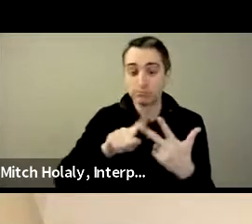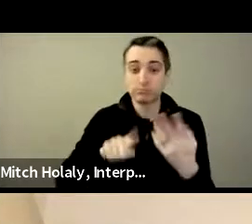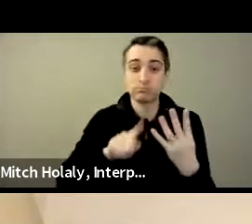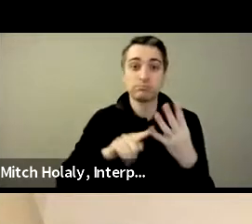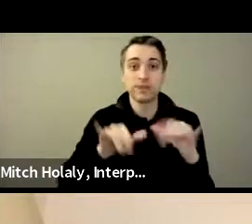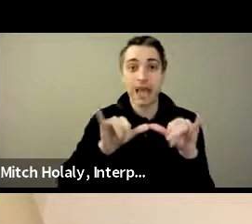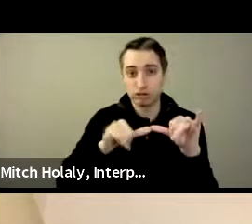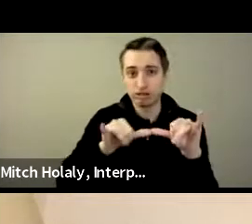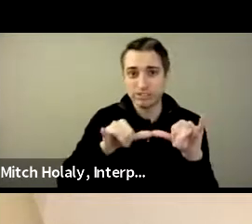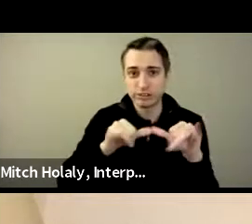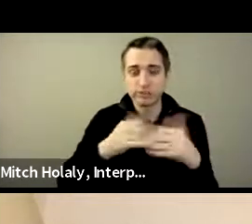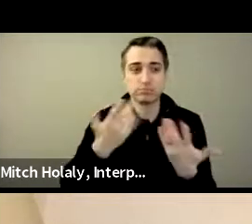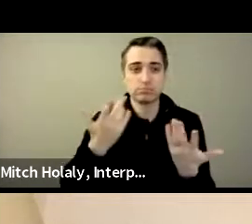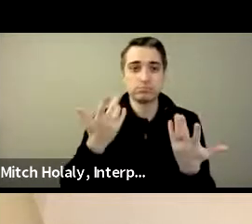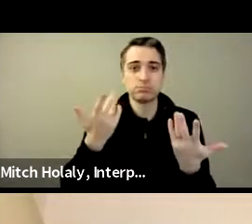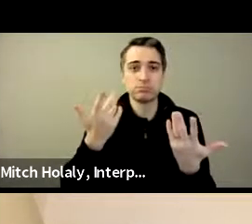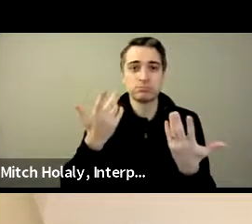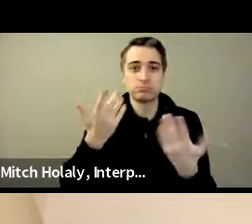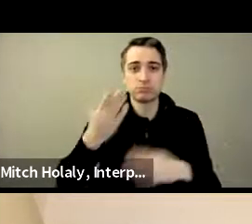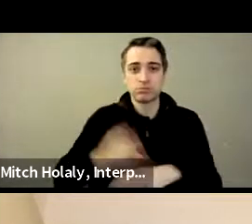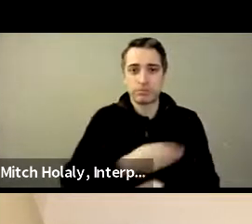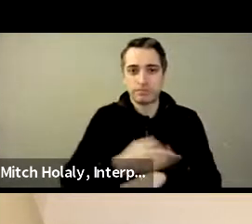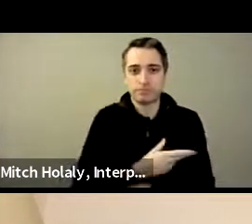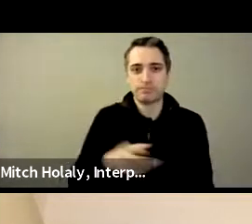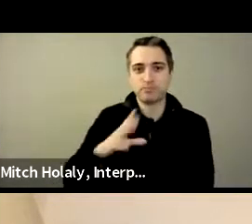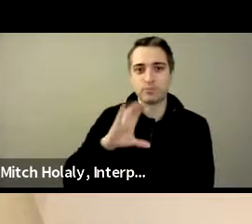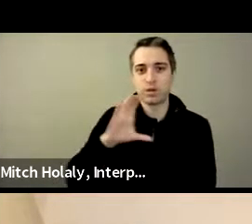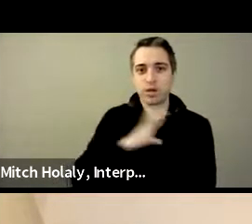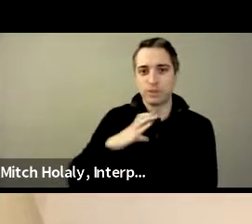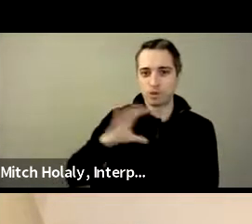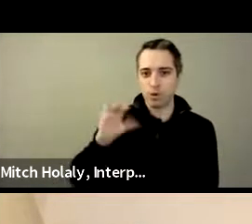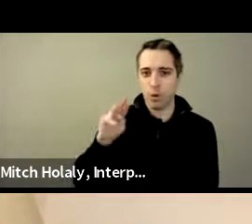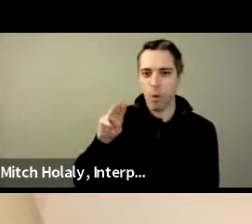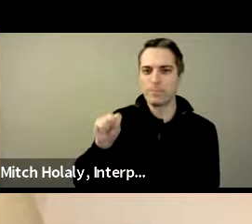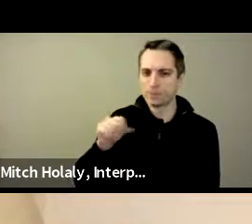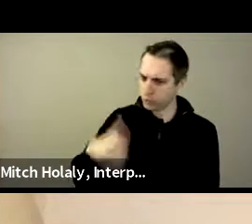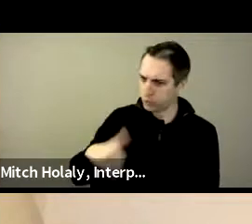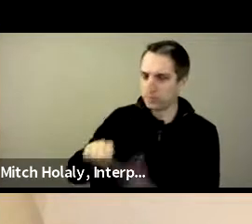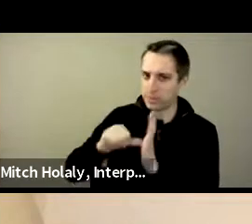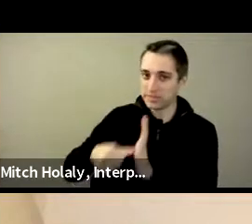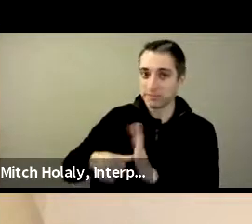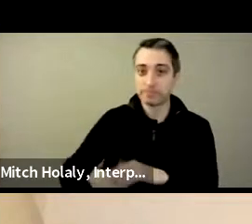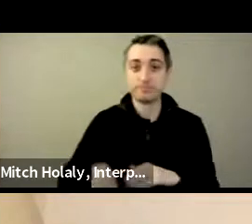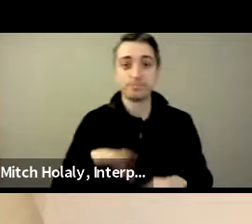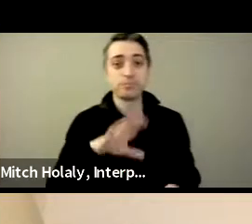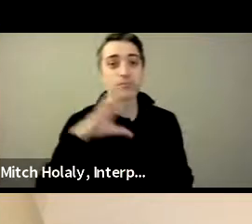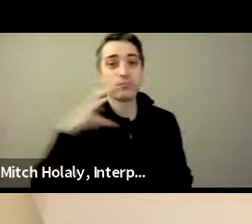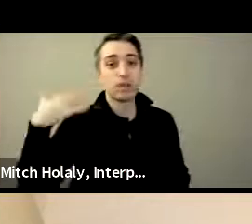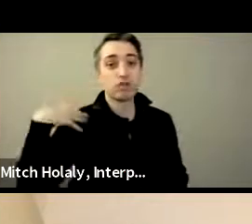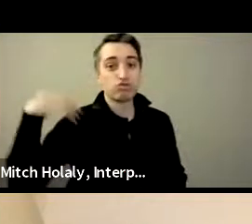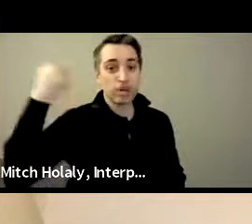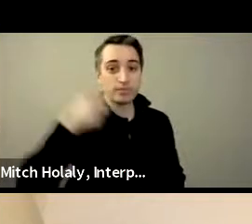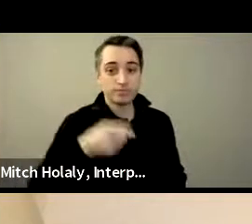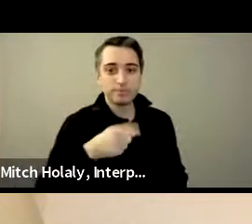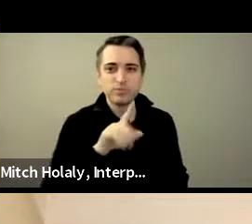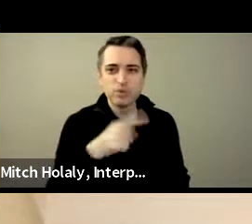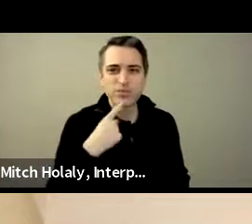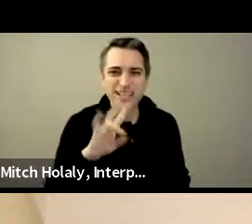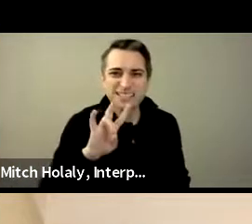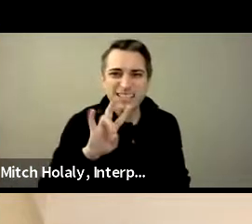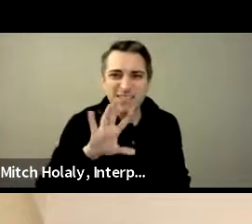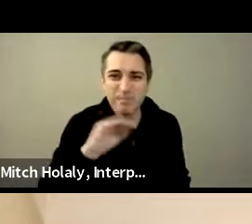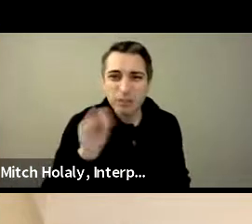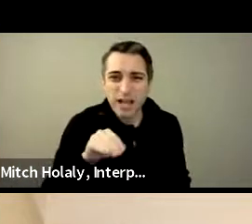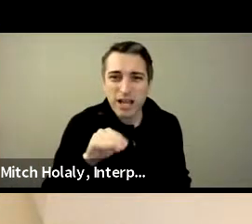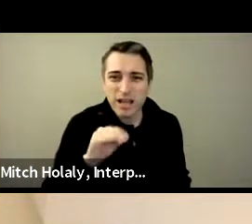construction. That's impressive. Commissioner Saab, you, thank you, Commissioner Ellison. You said 75% of